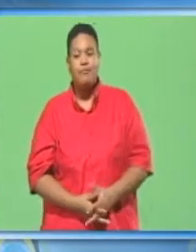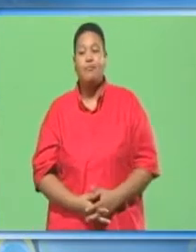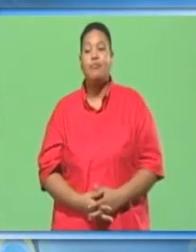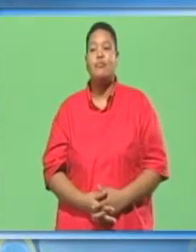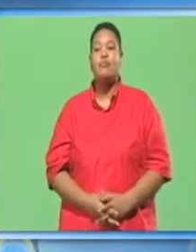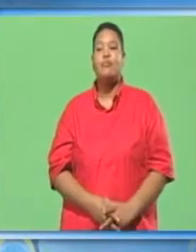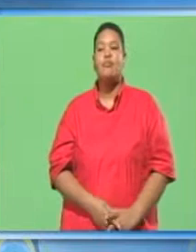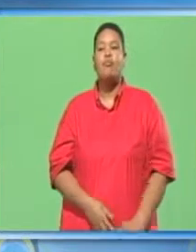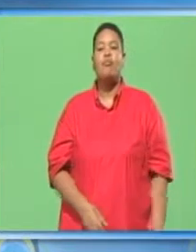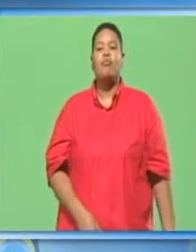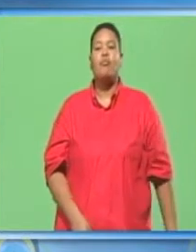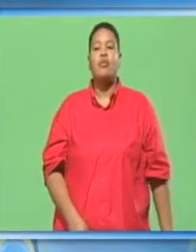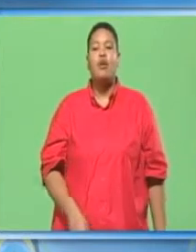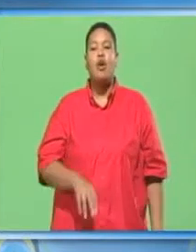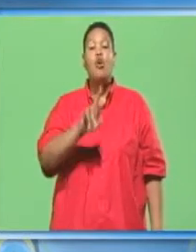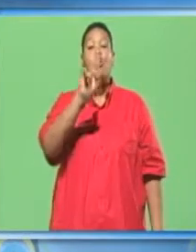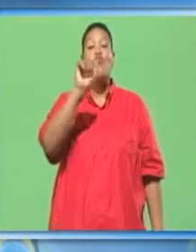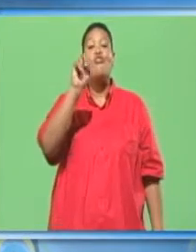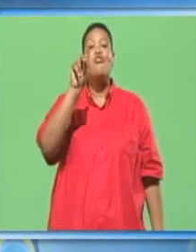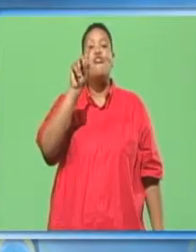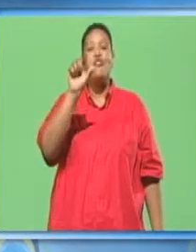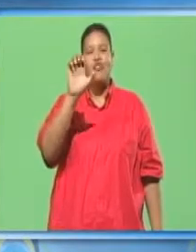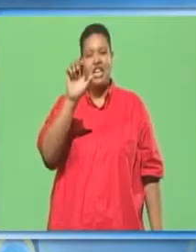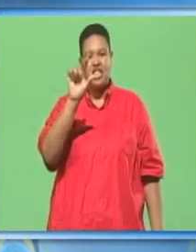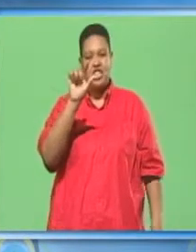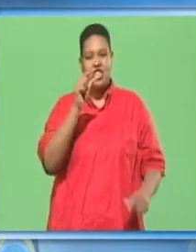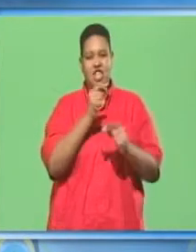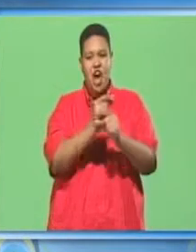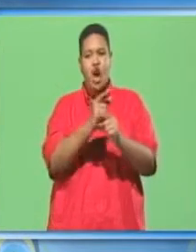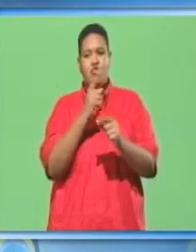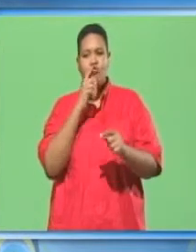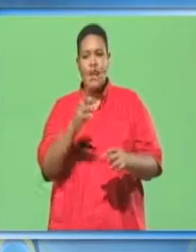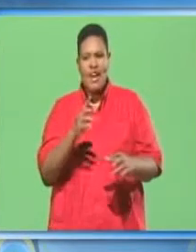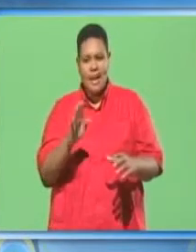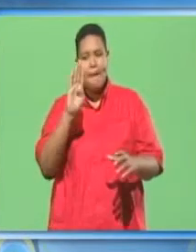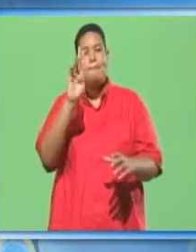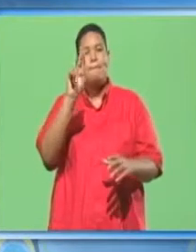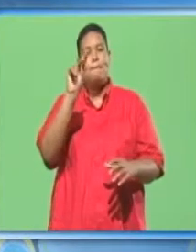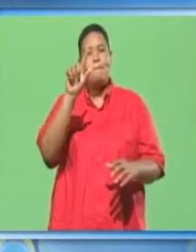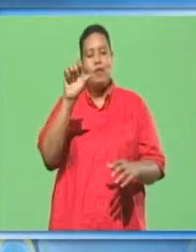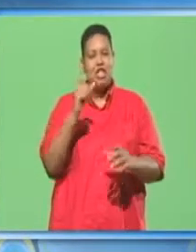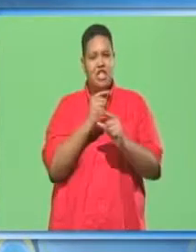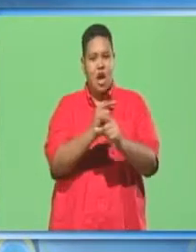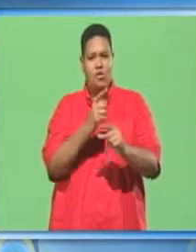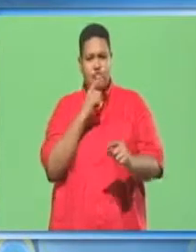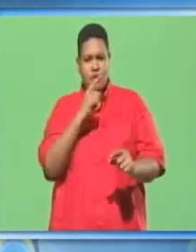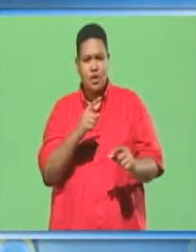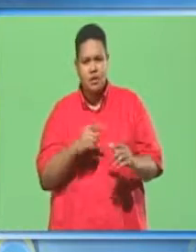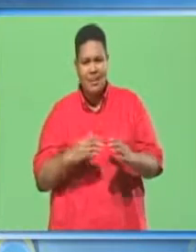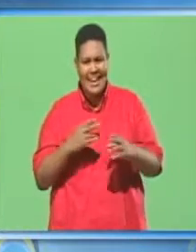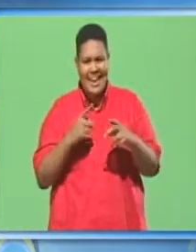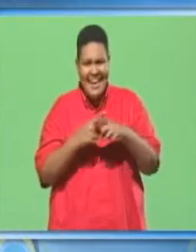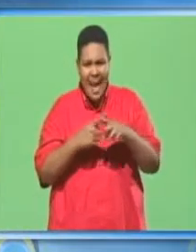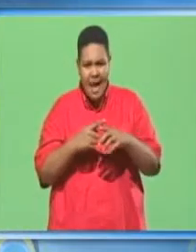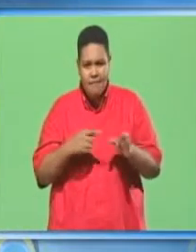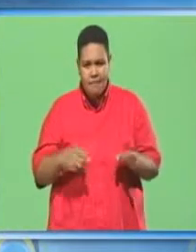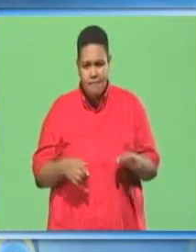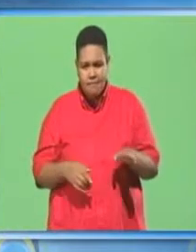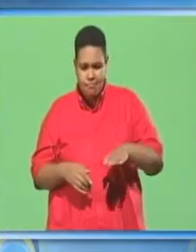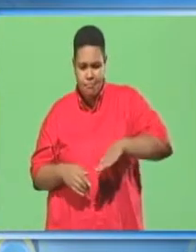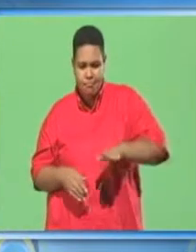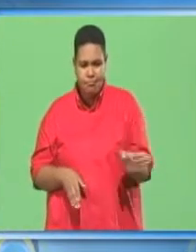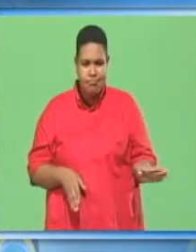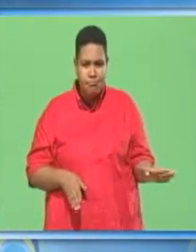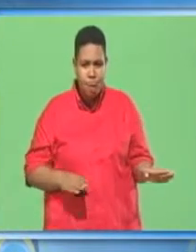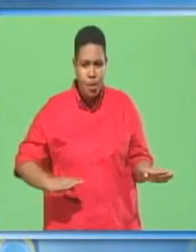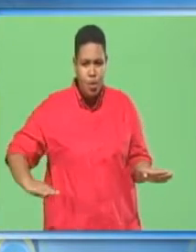Bridge guard. The guard resides over the cutter knives and moves by a spring action to allow the stock to pass through